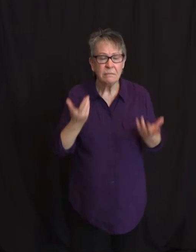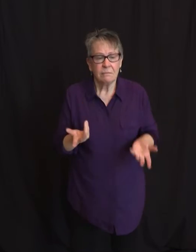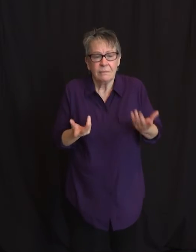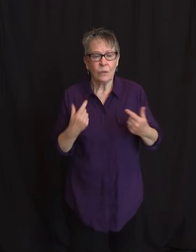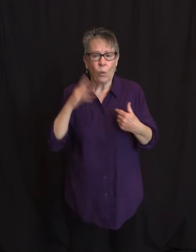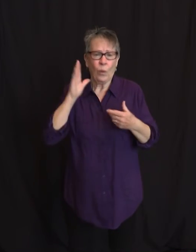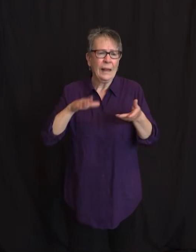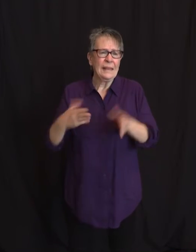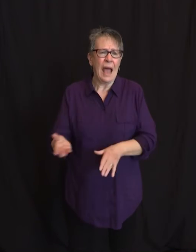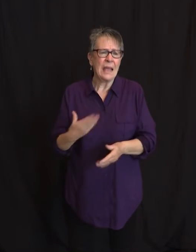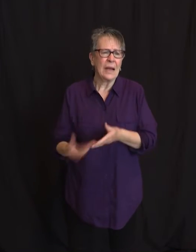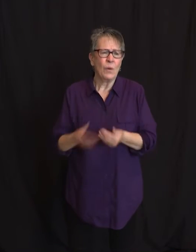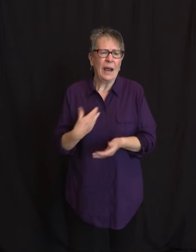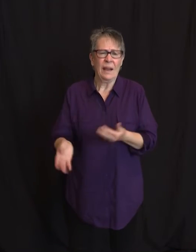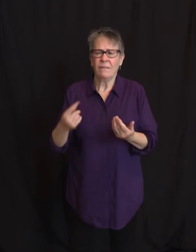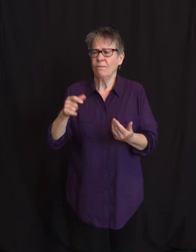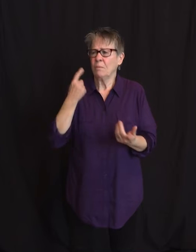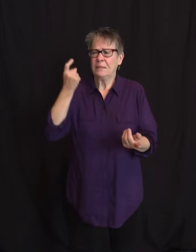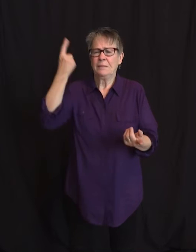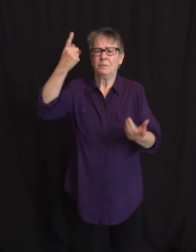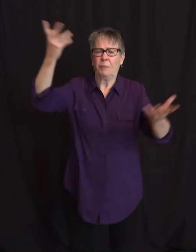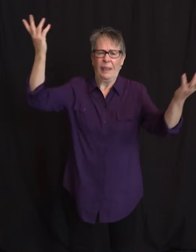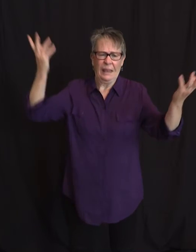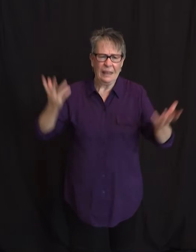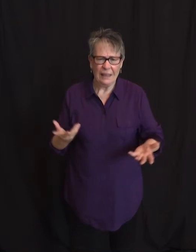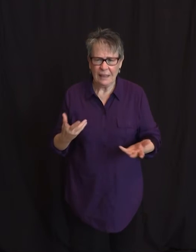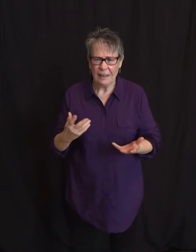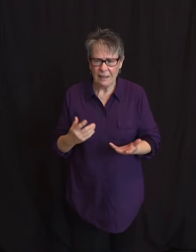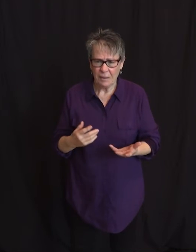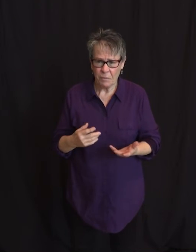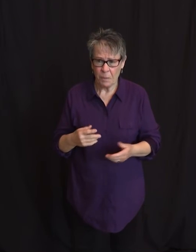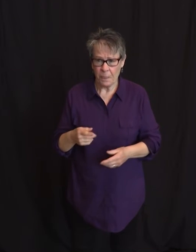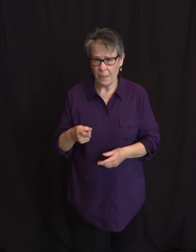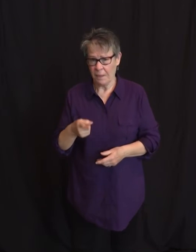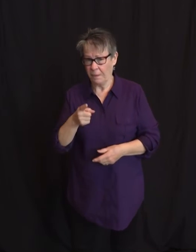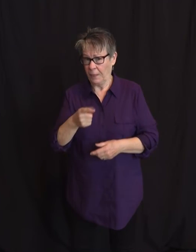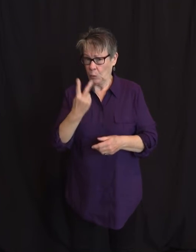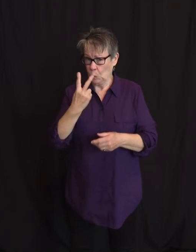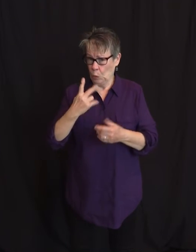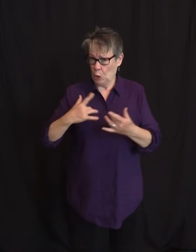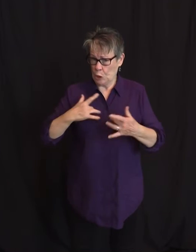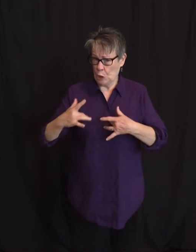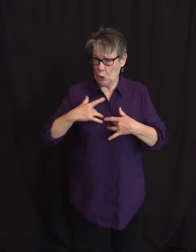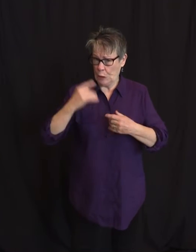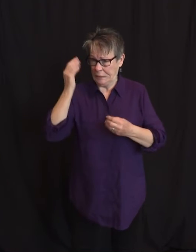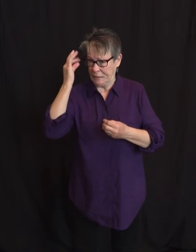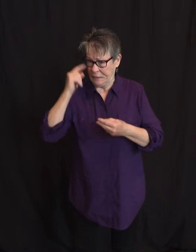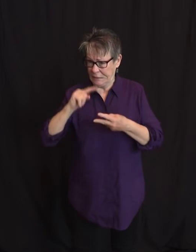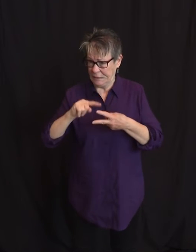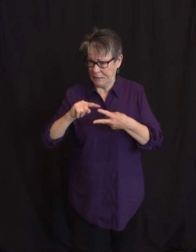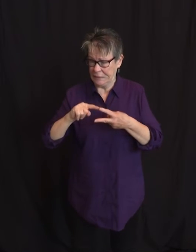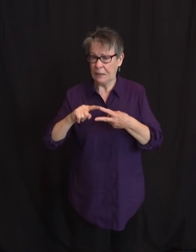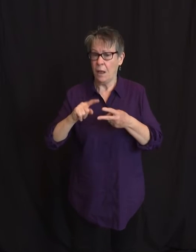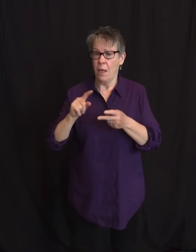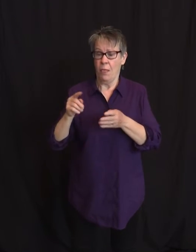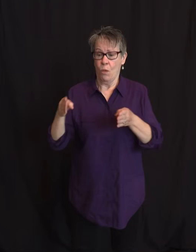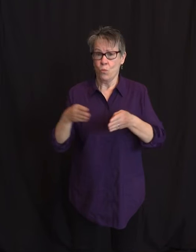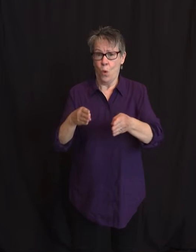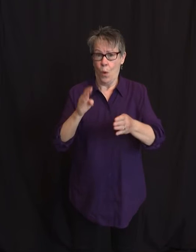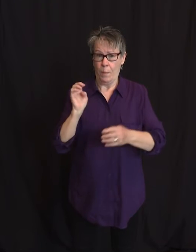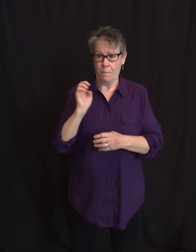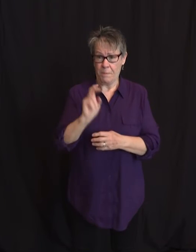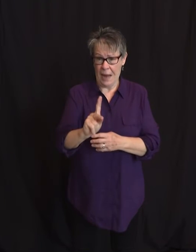that? And my second and last question is with regards to the road back. You have the principle number 1